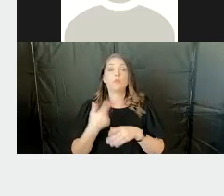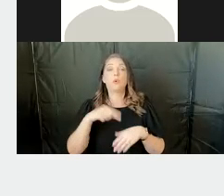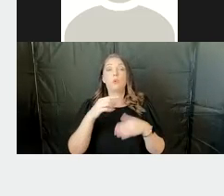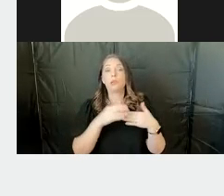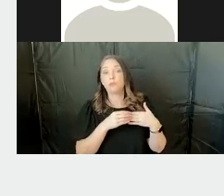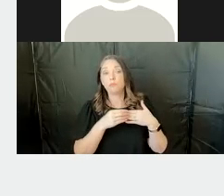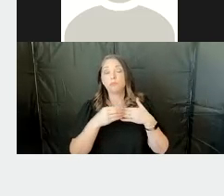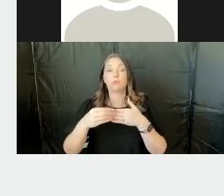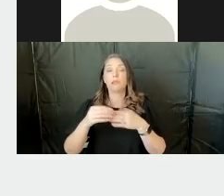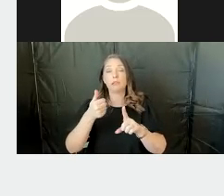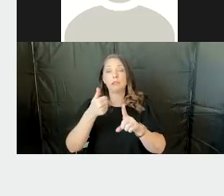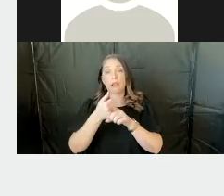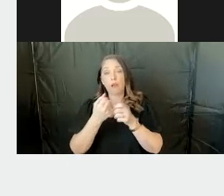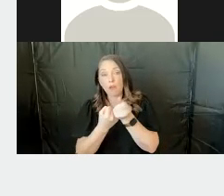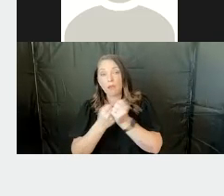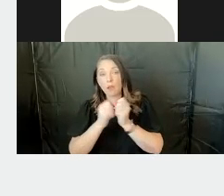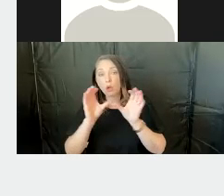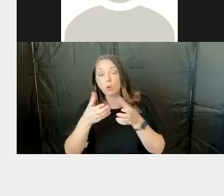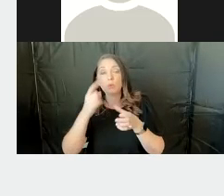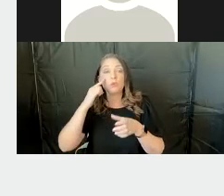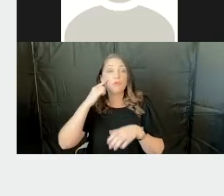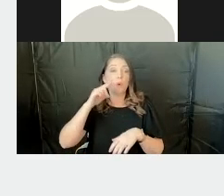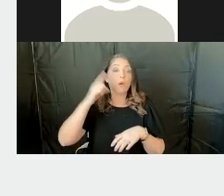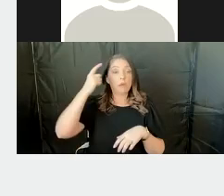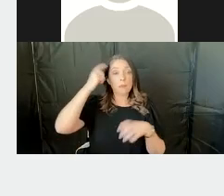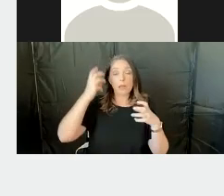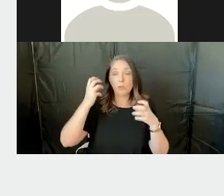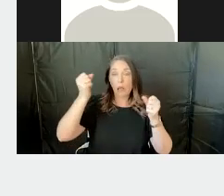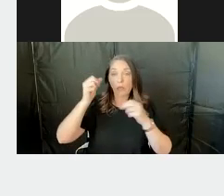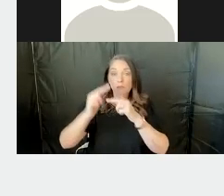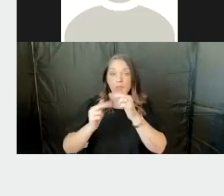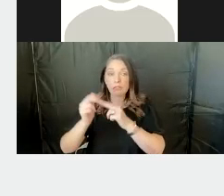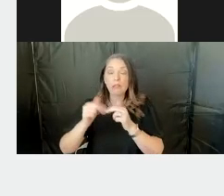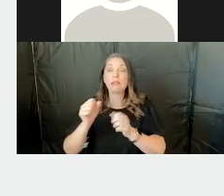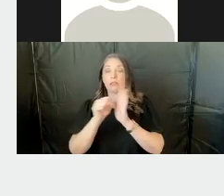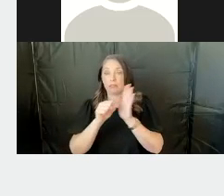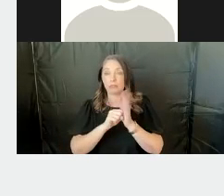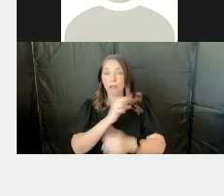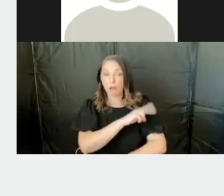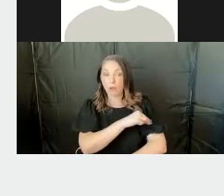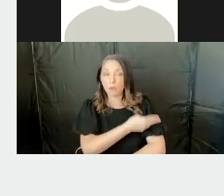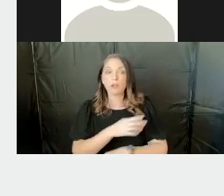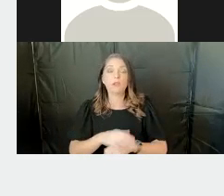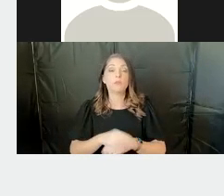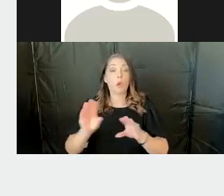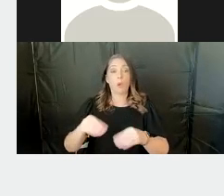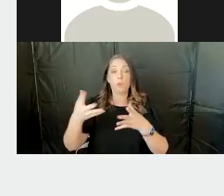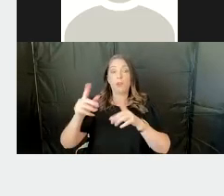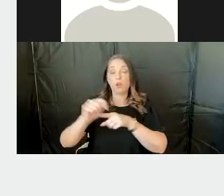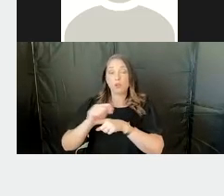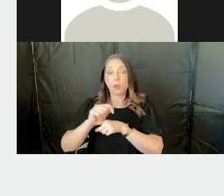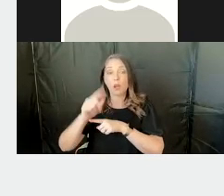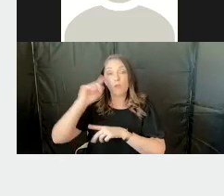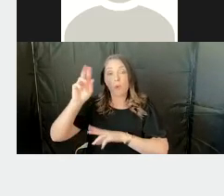health facilities and state hospitals. We provide trainings to people with significant mental health illness and mental health